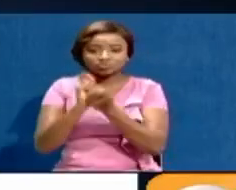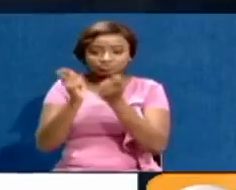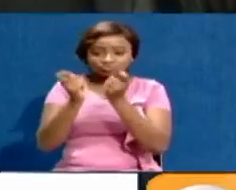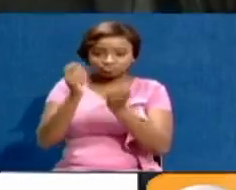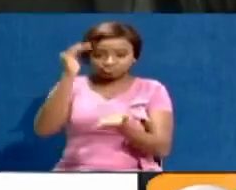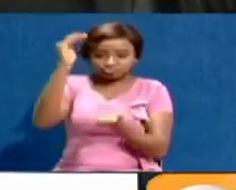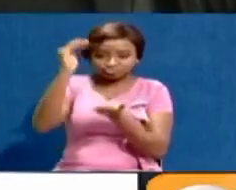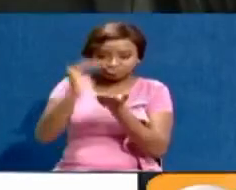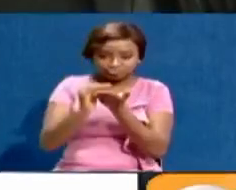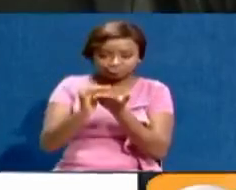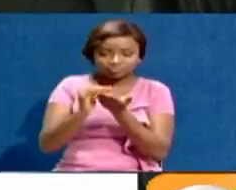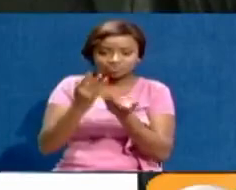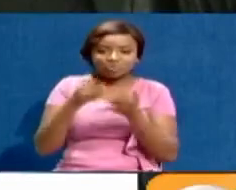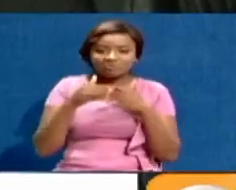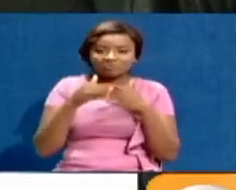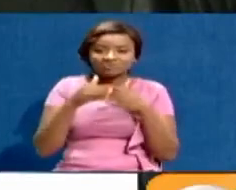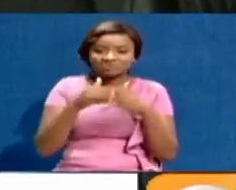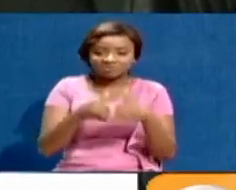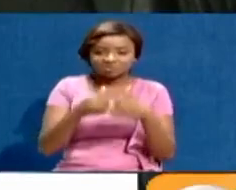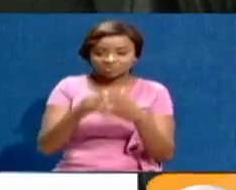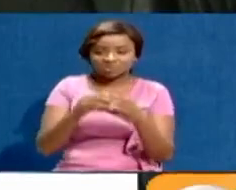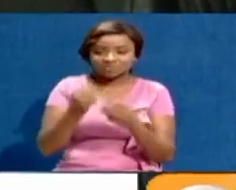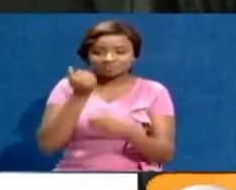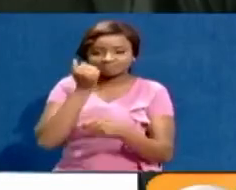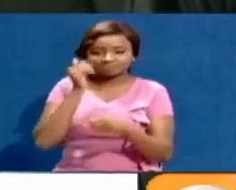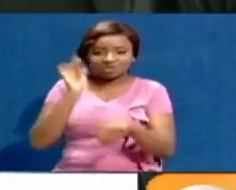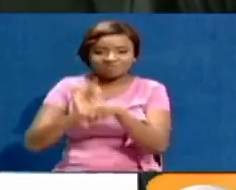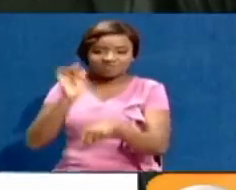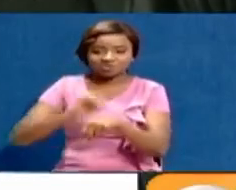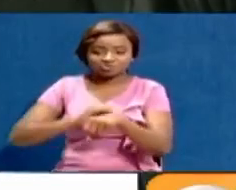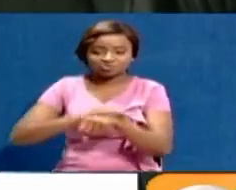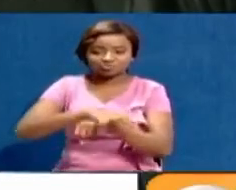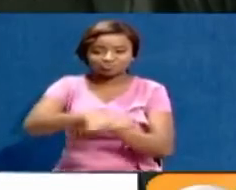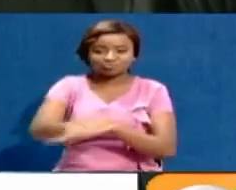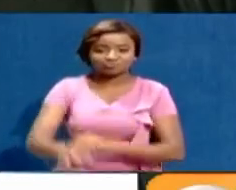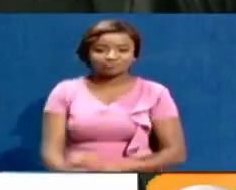incidence of sexually transmitted infections. Dorcas Wangira, Citizen TV, Nairobi.